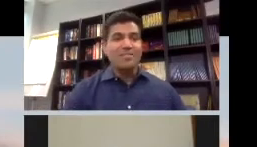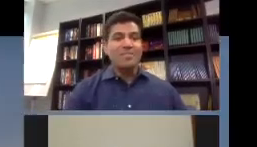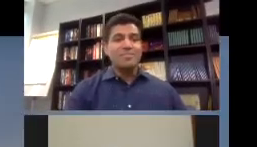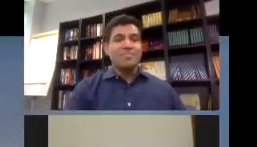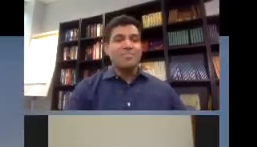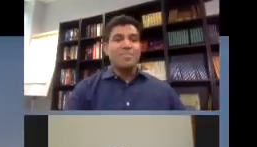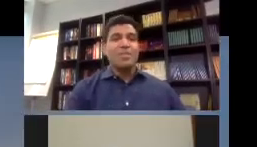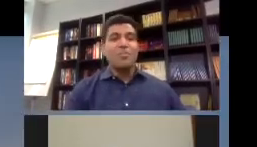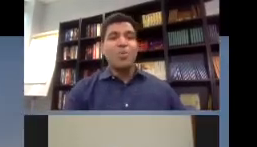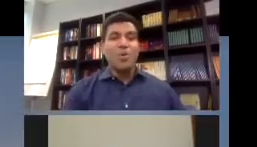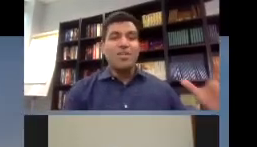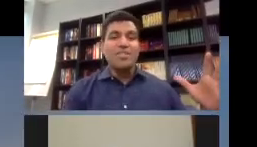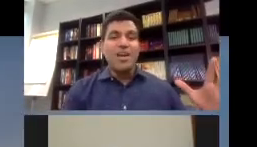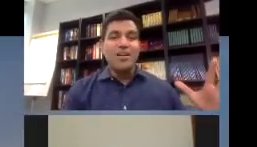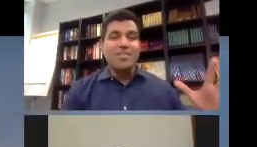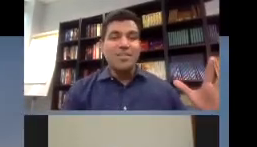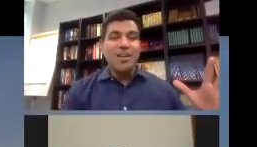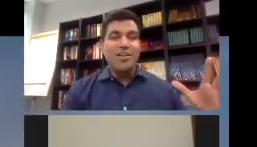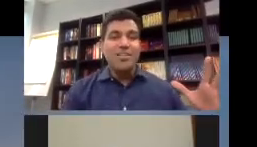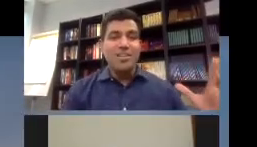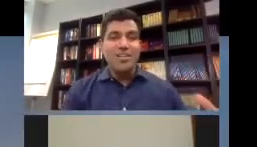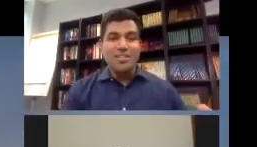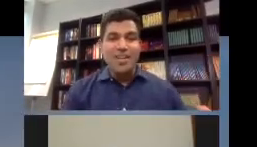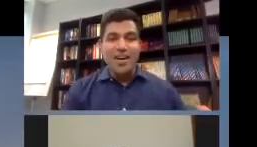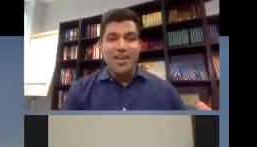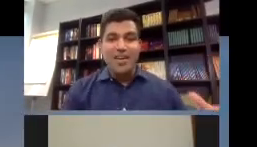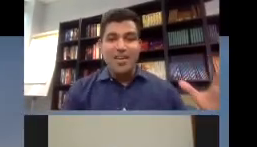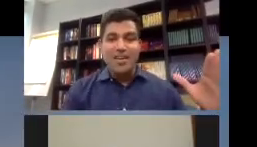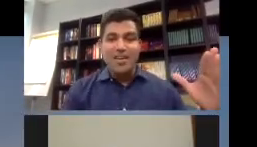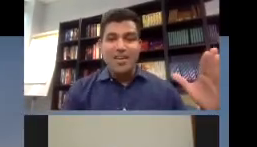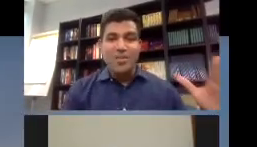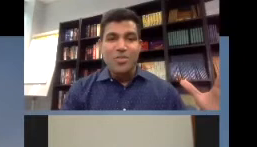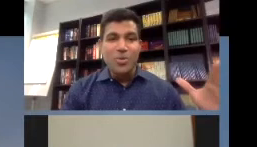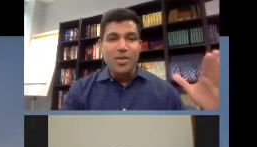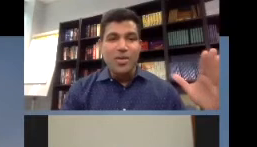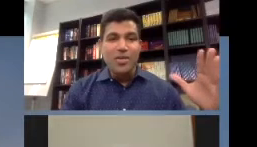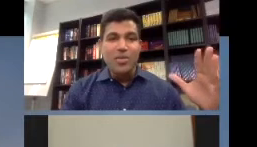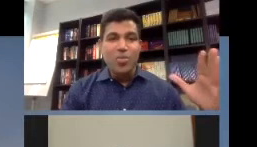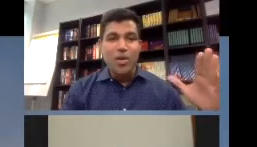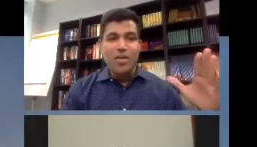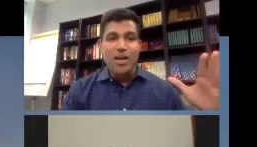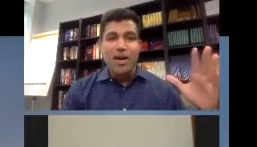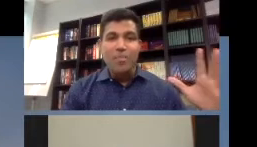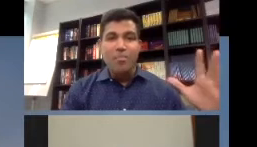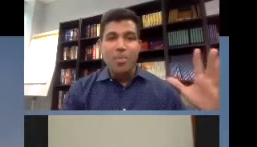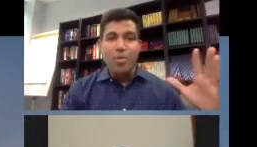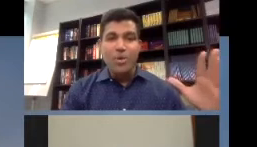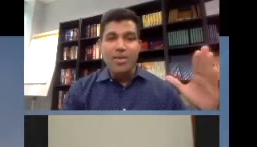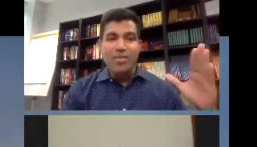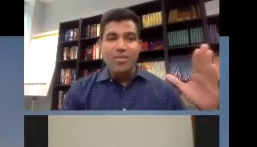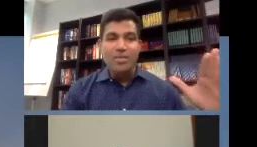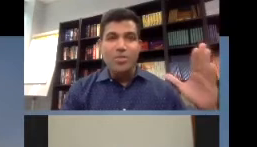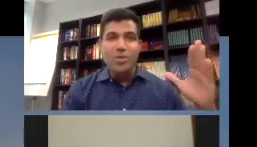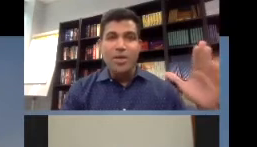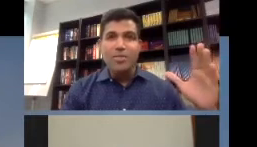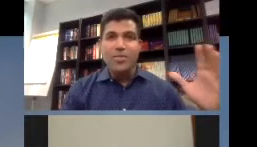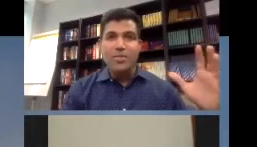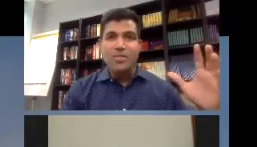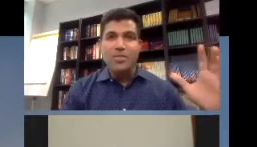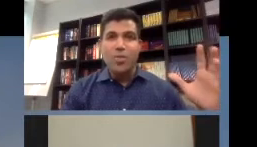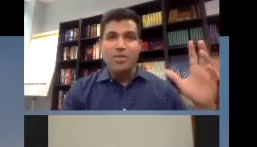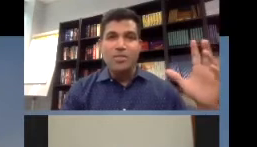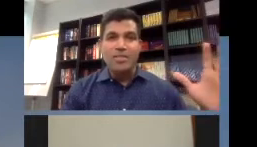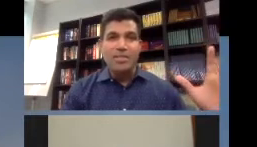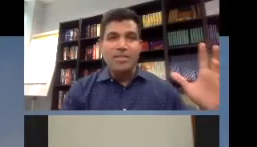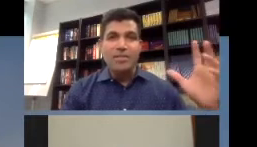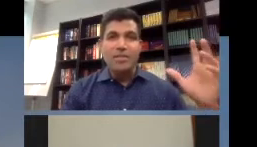it. The moon and stars are still in the sky. It's doing what God appointed to do in